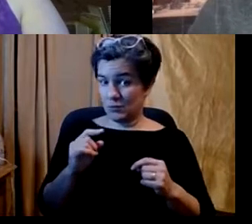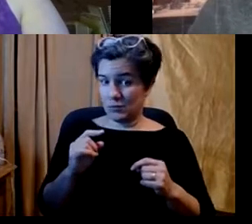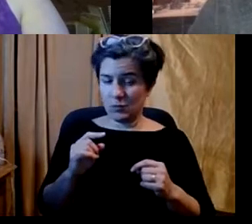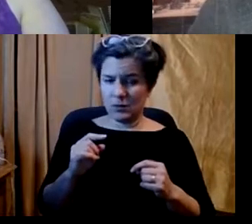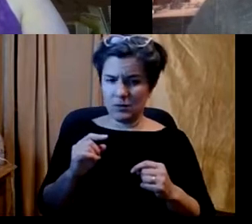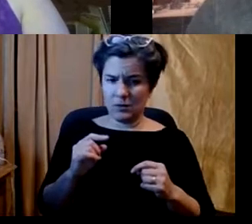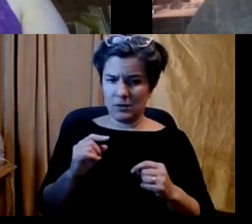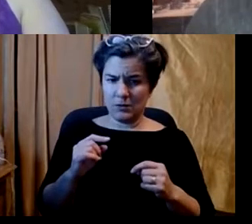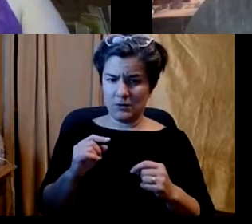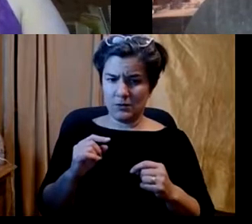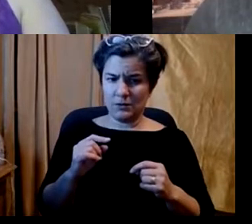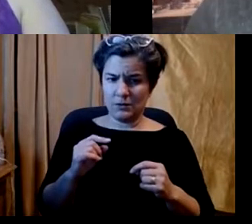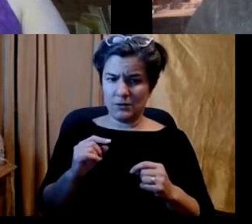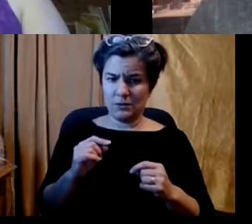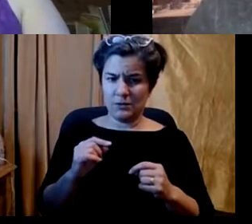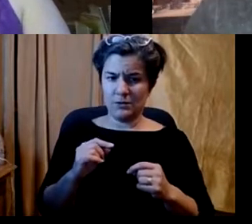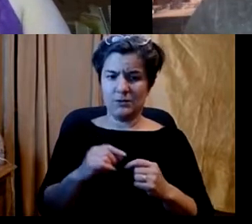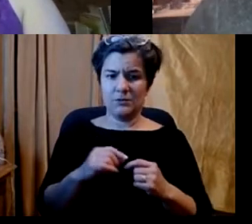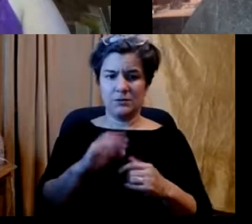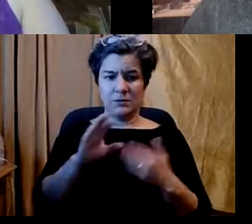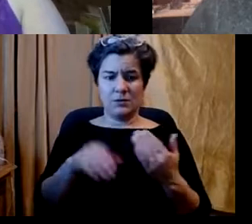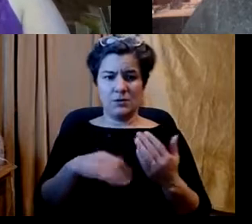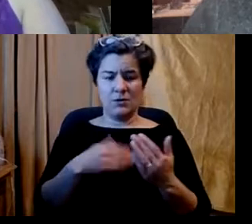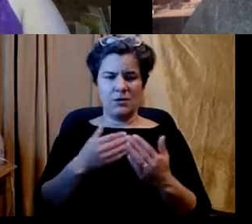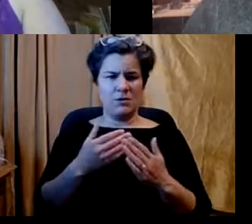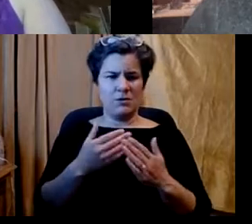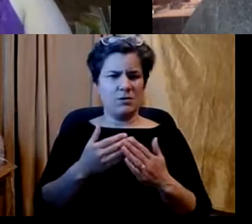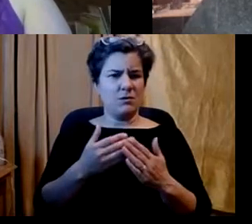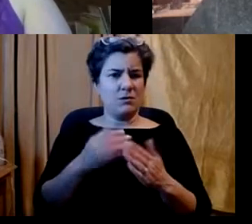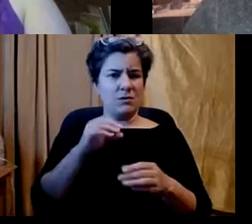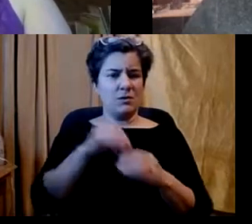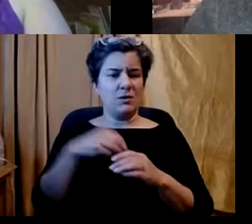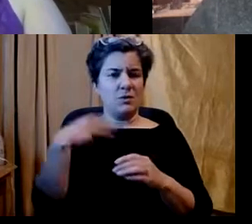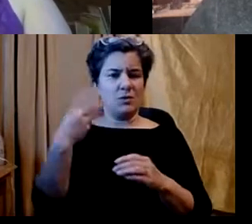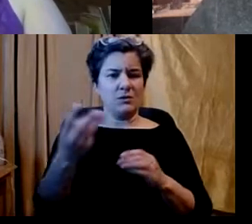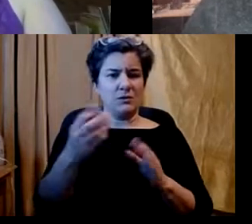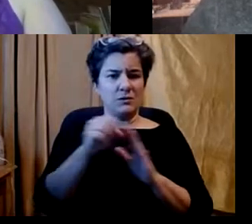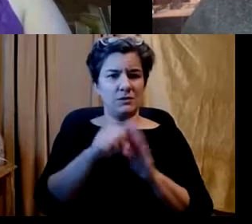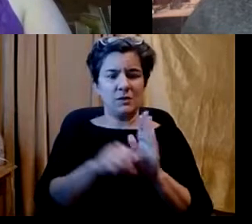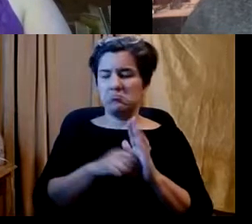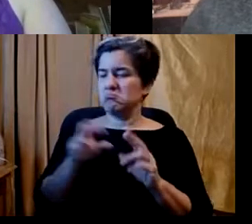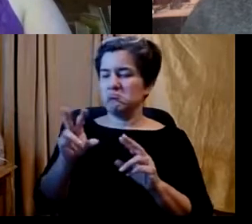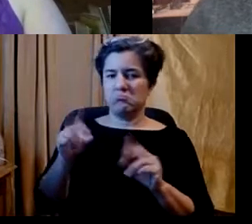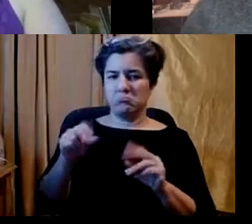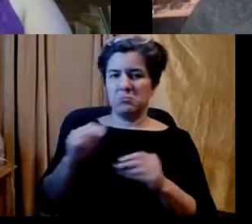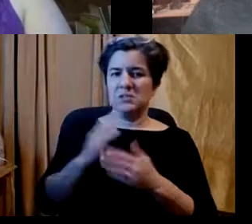question? No, we're not all, well, we might, no, we're not all in Washington State. We're definitely not. Yeah, some of us are further